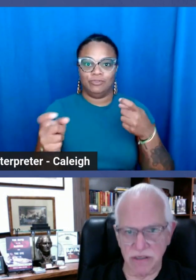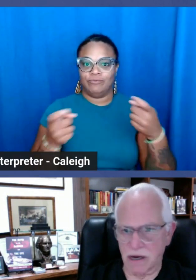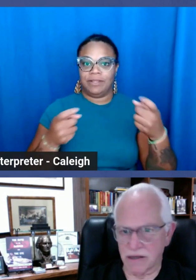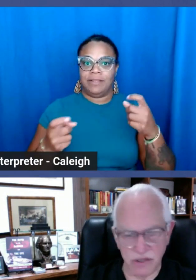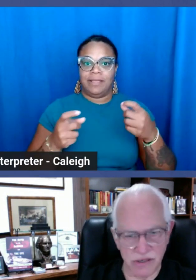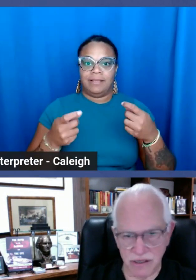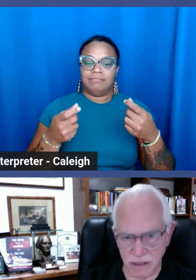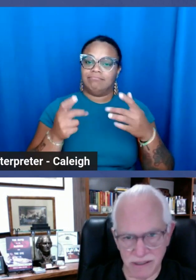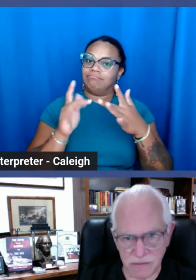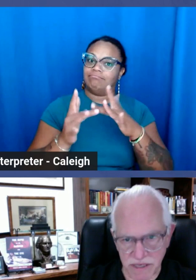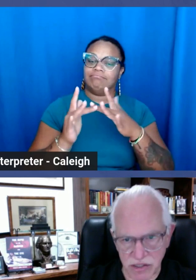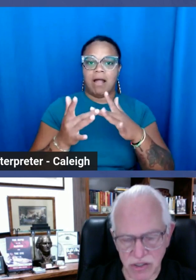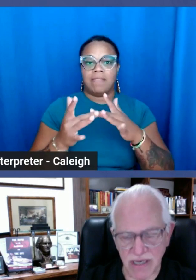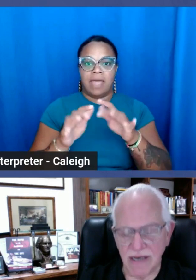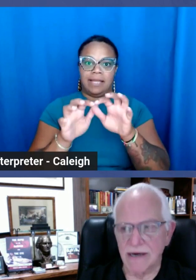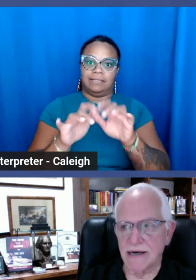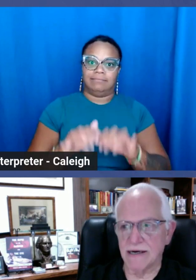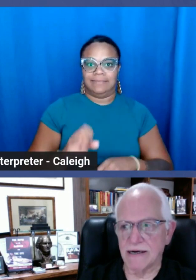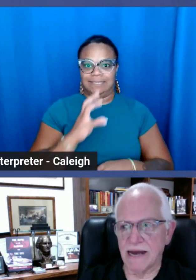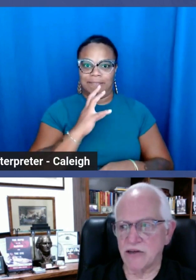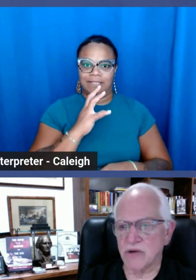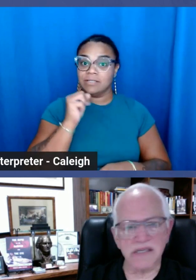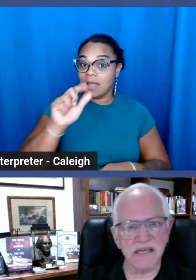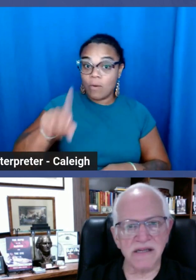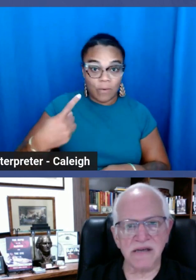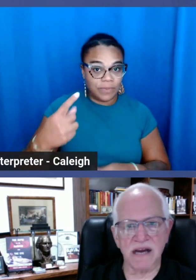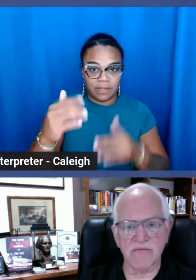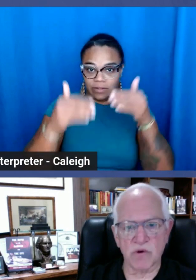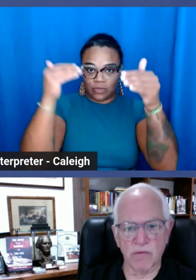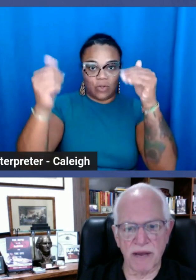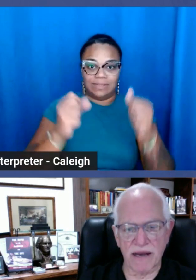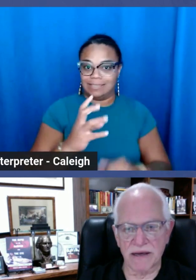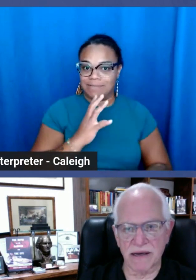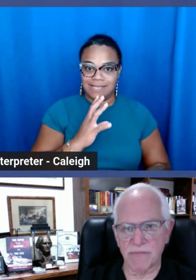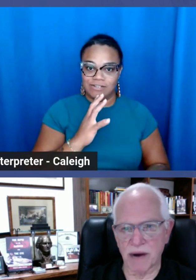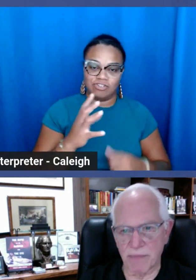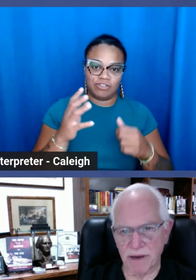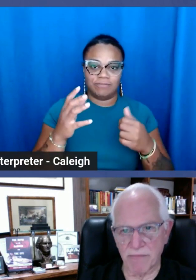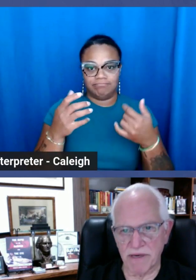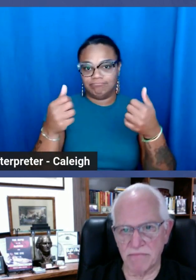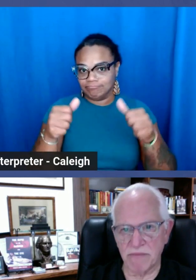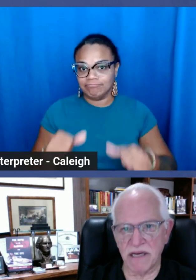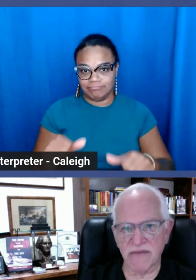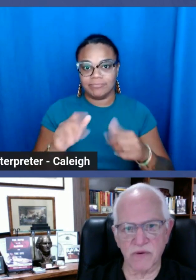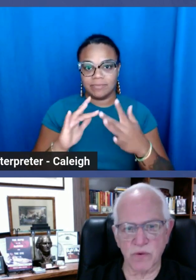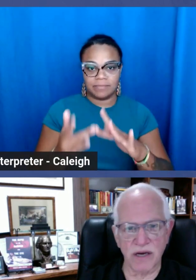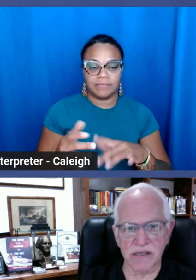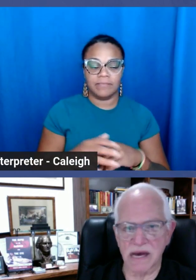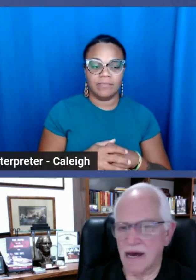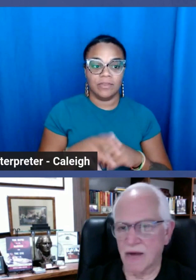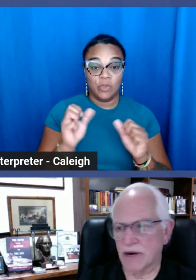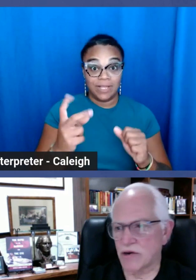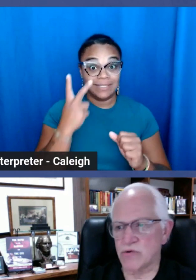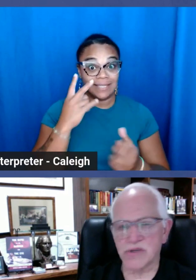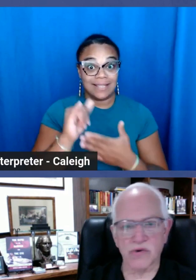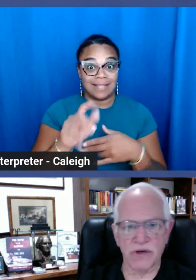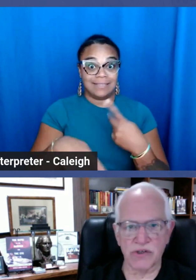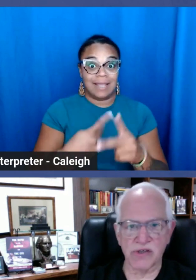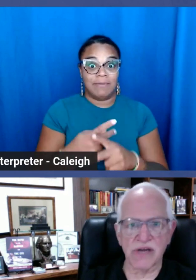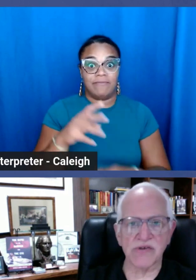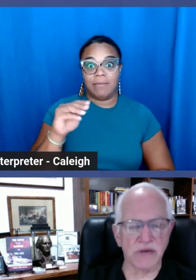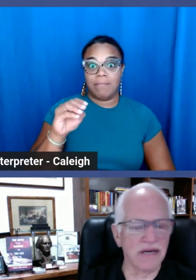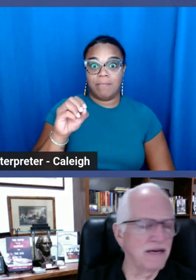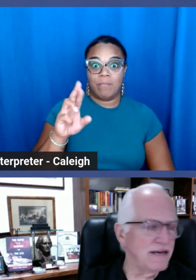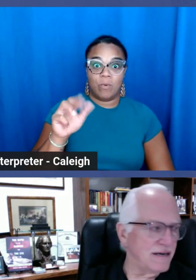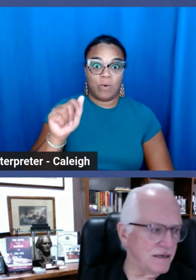speech, not just adult speech. And you can see this kind of moral panic popping up in many different ways. I read a news story